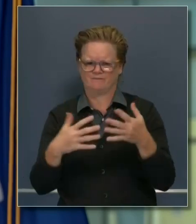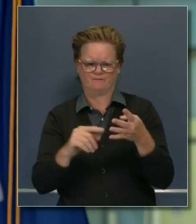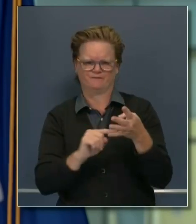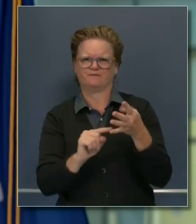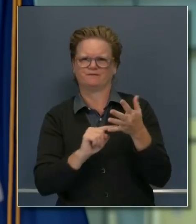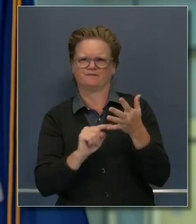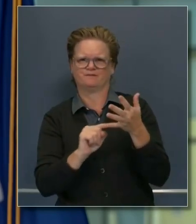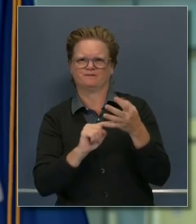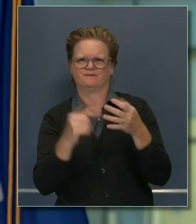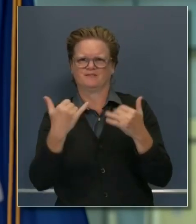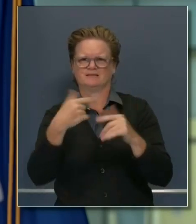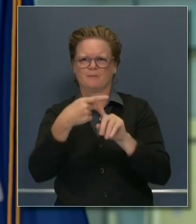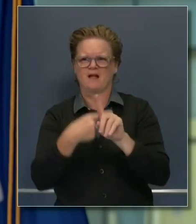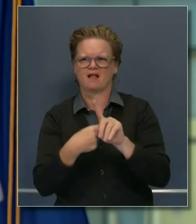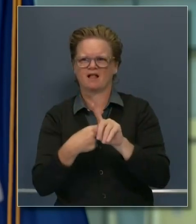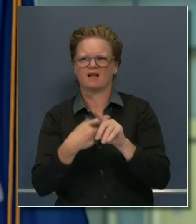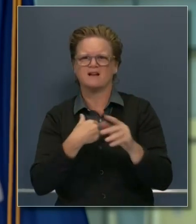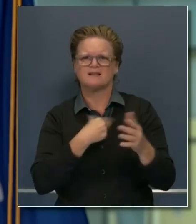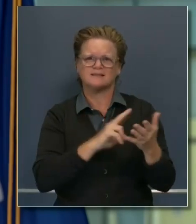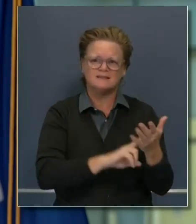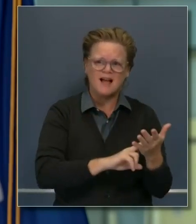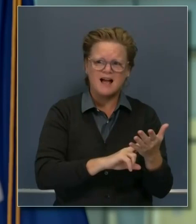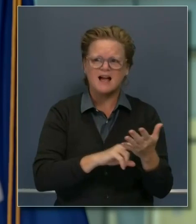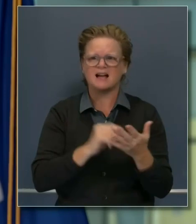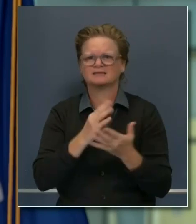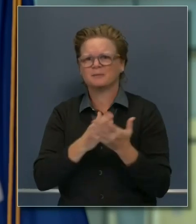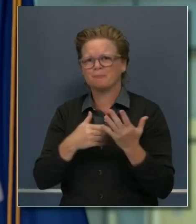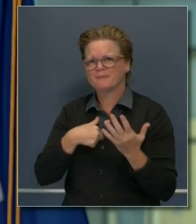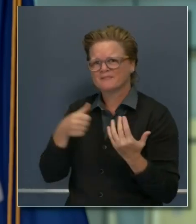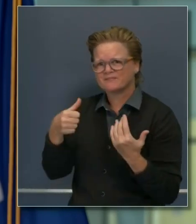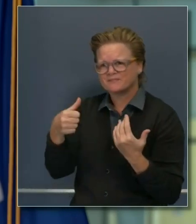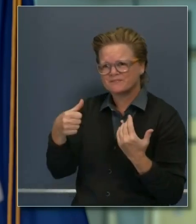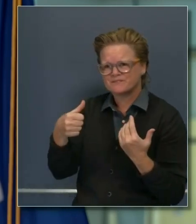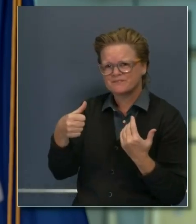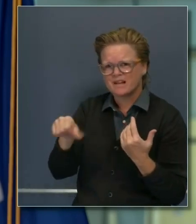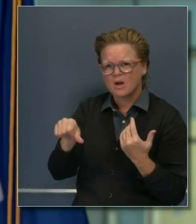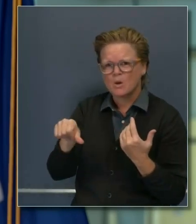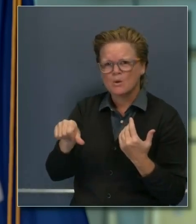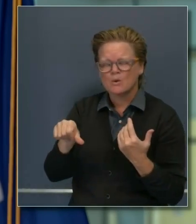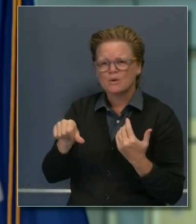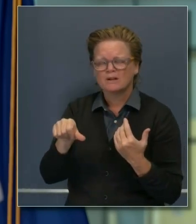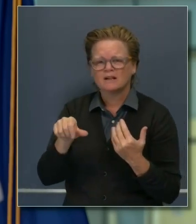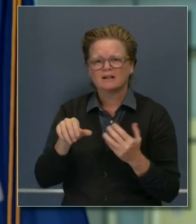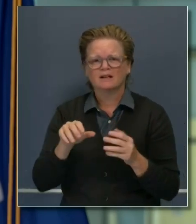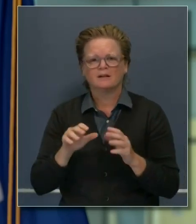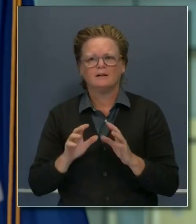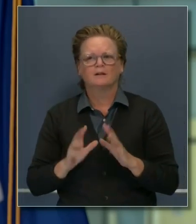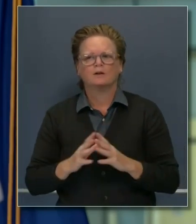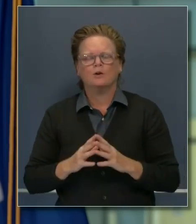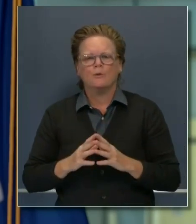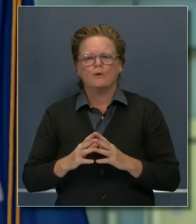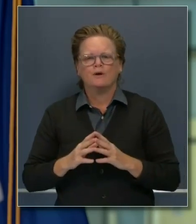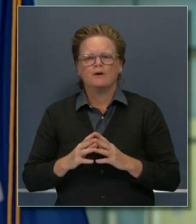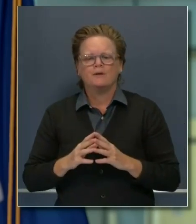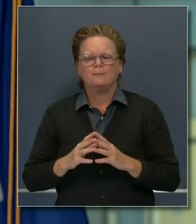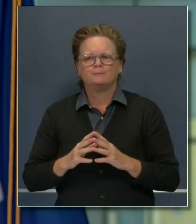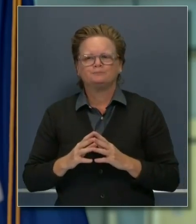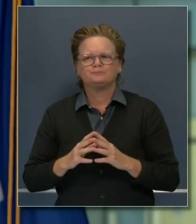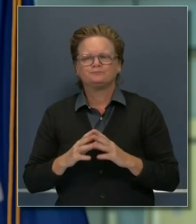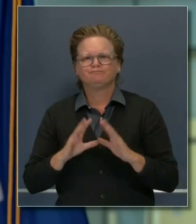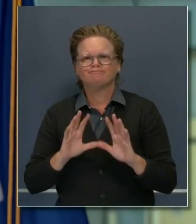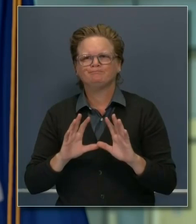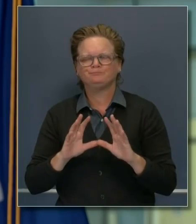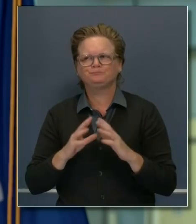veto hundreds and hundreds of bills. We tend not to, as a rule, unless there is